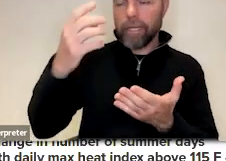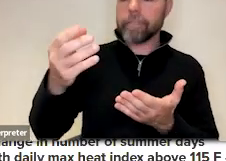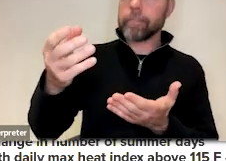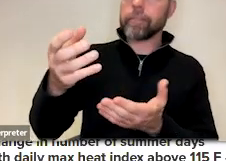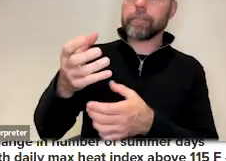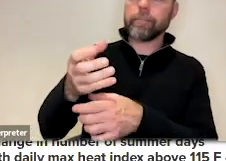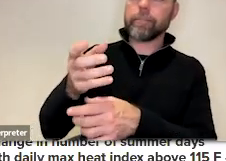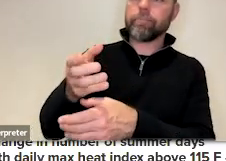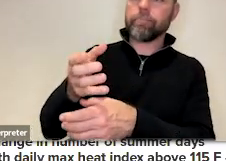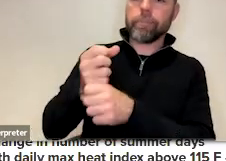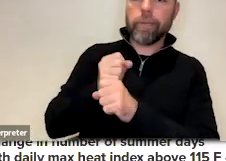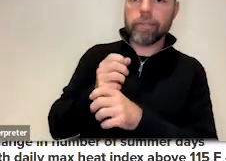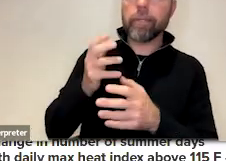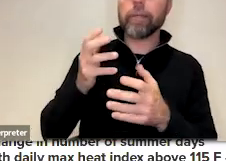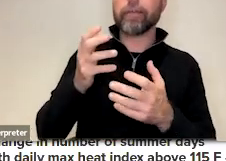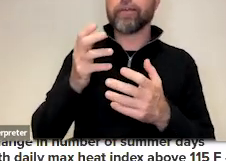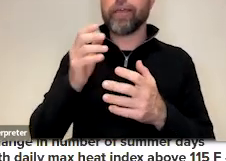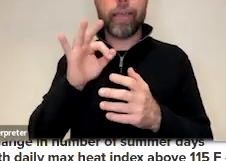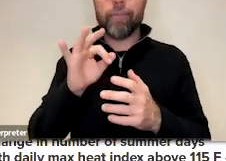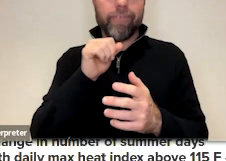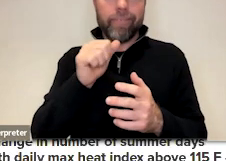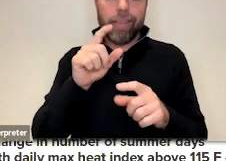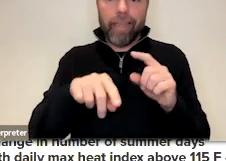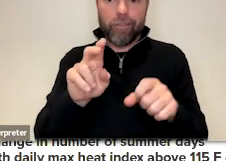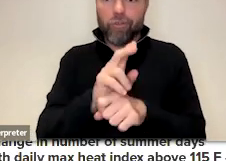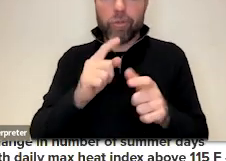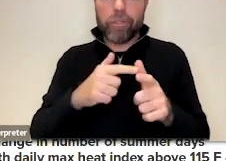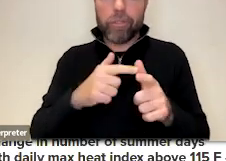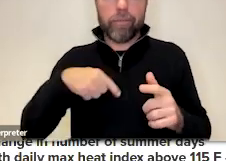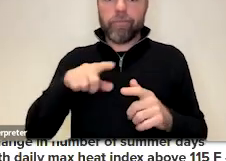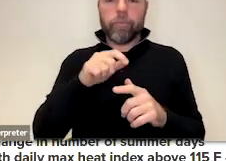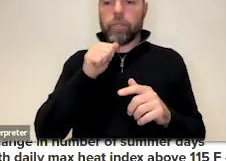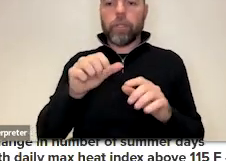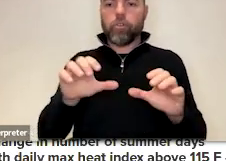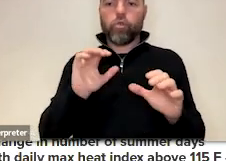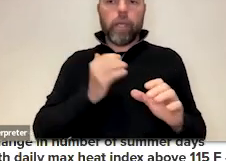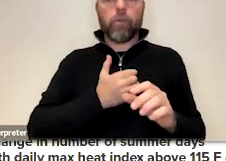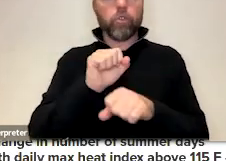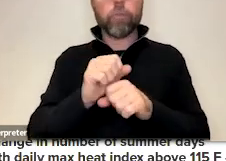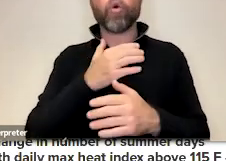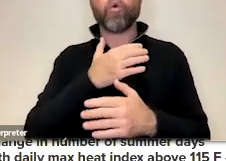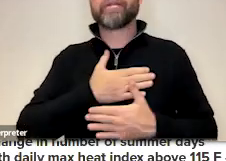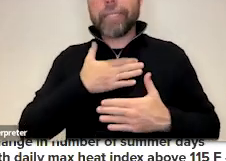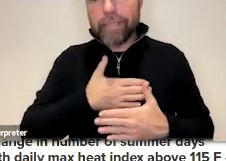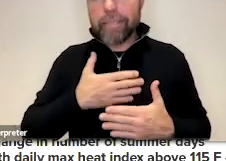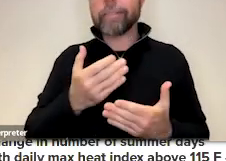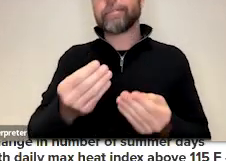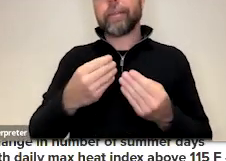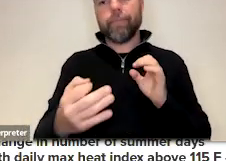is. And if it's not usable, then we haven't done our job. So please, please, please give us your